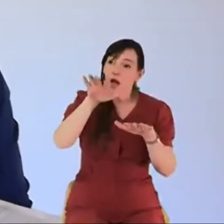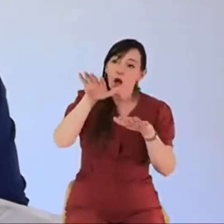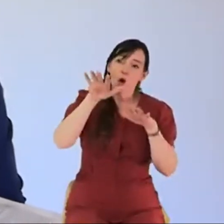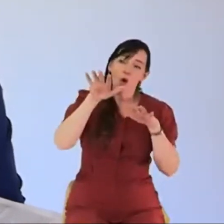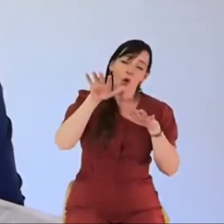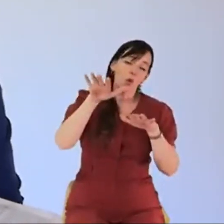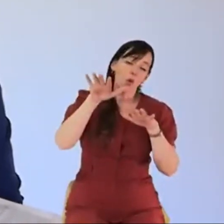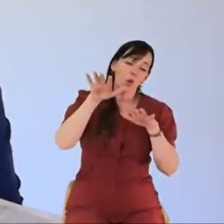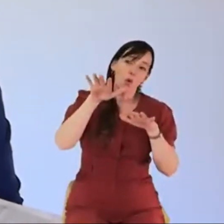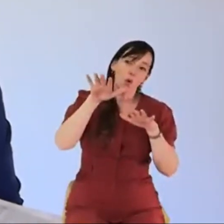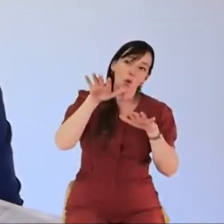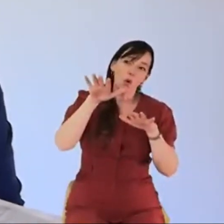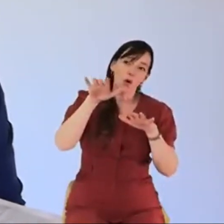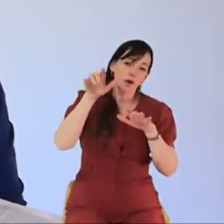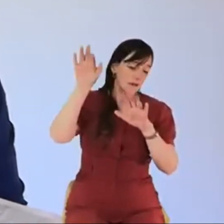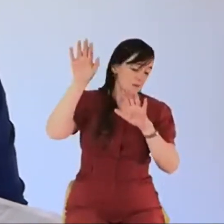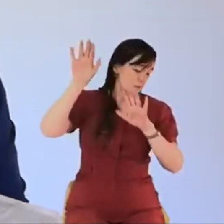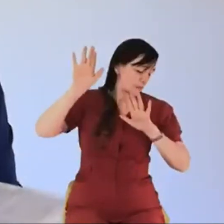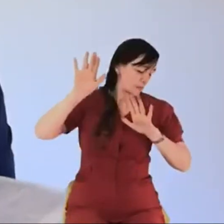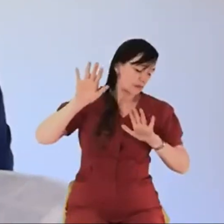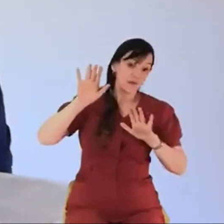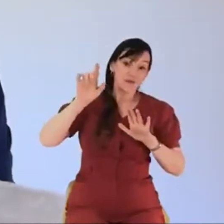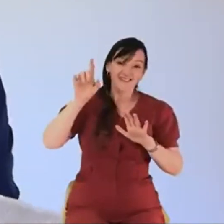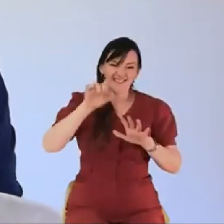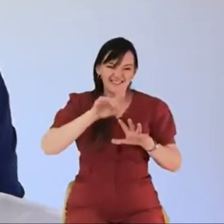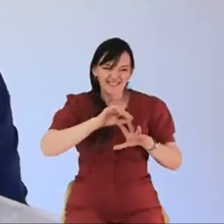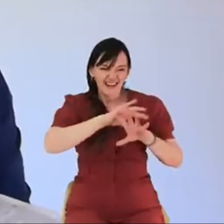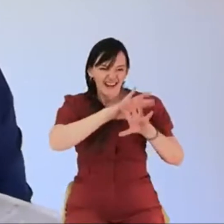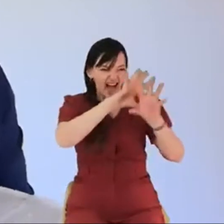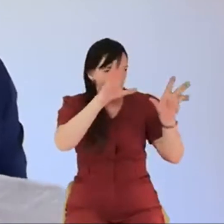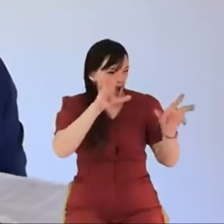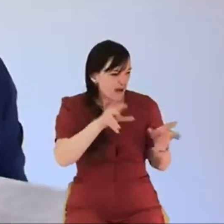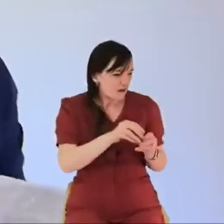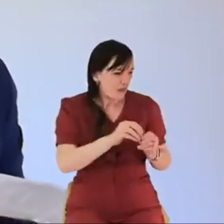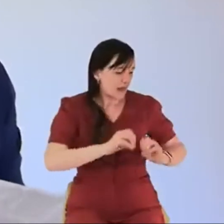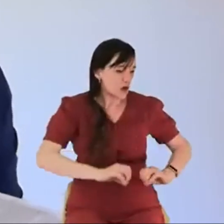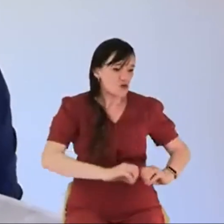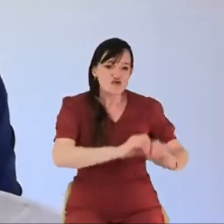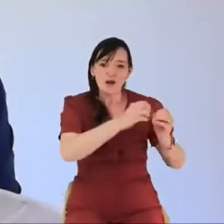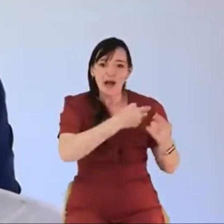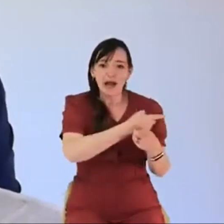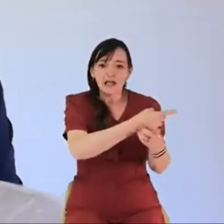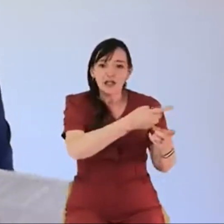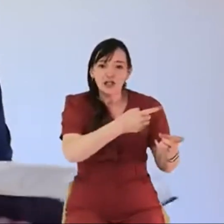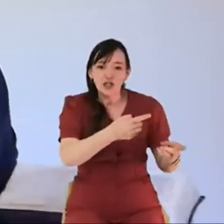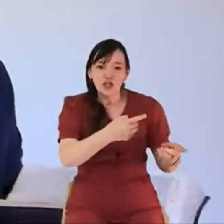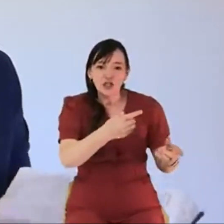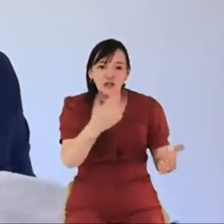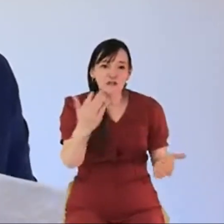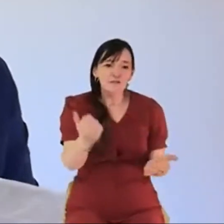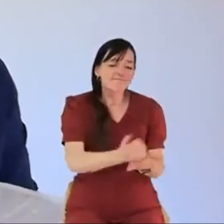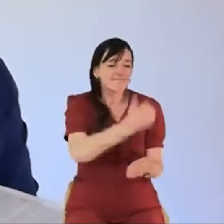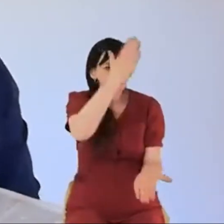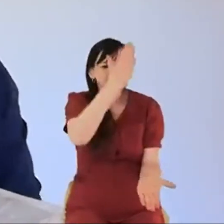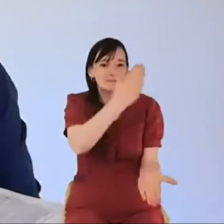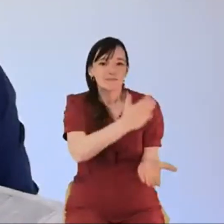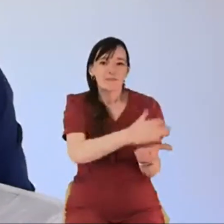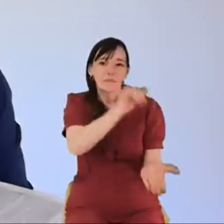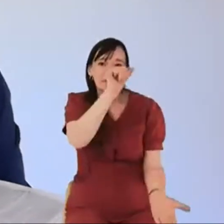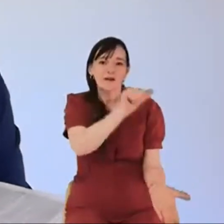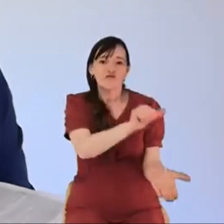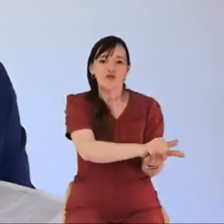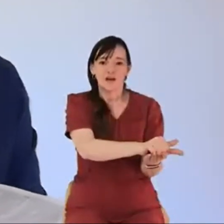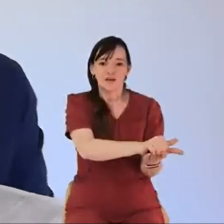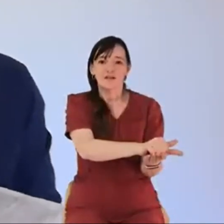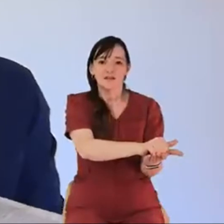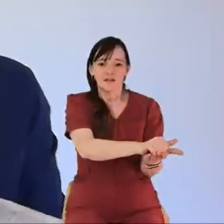at his brilliance He will restore creation He'll restore it to what it was meant to